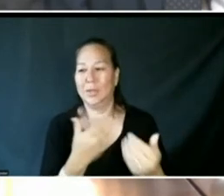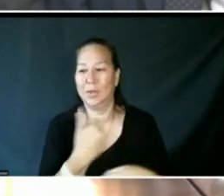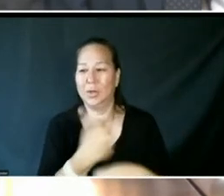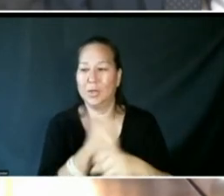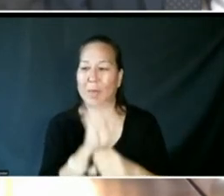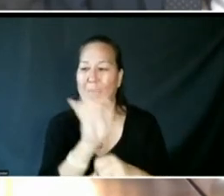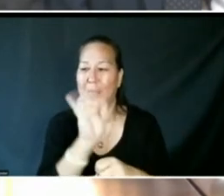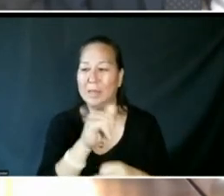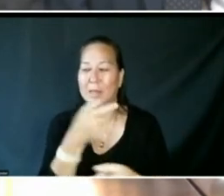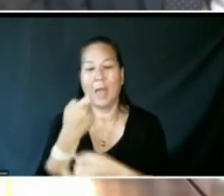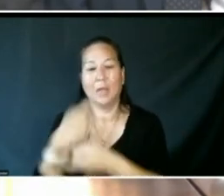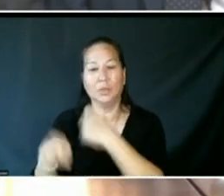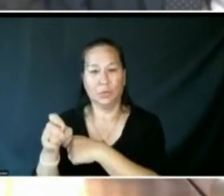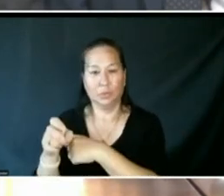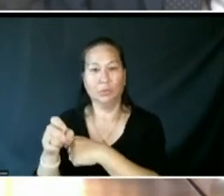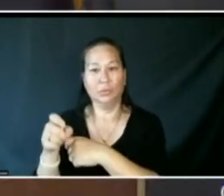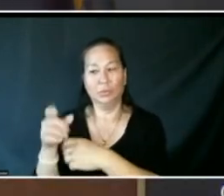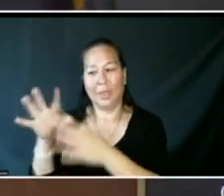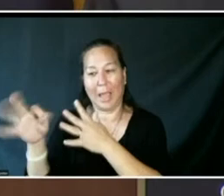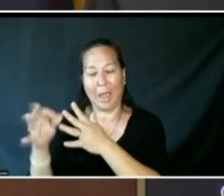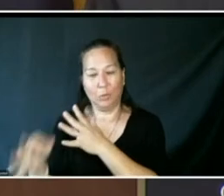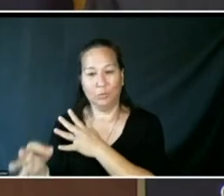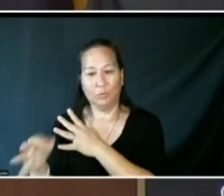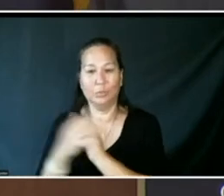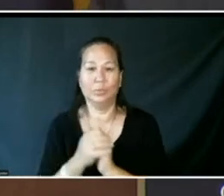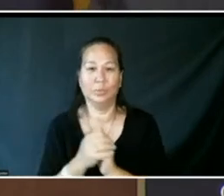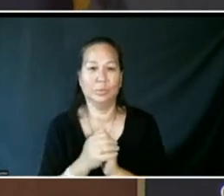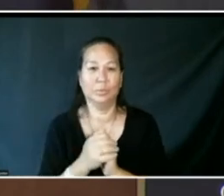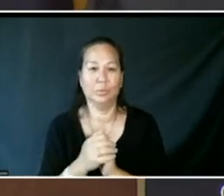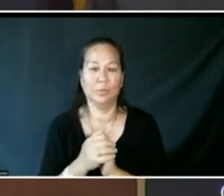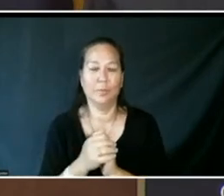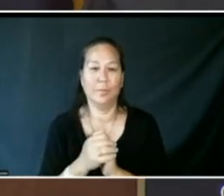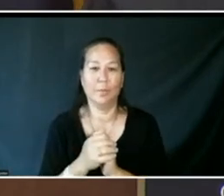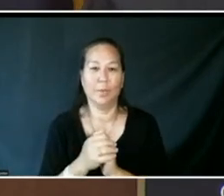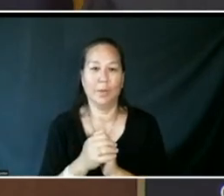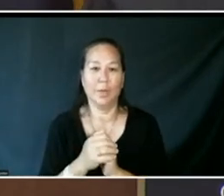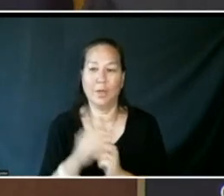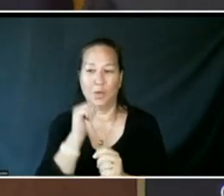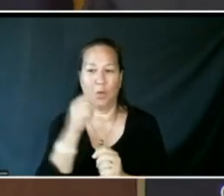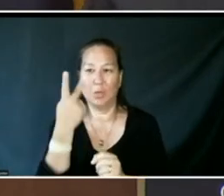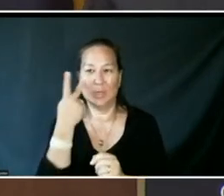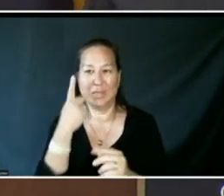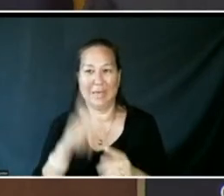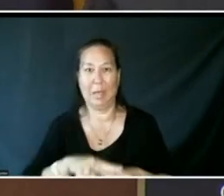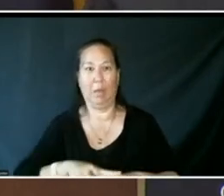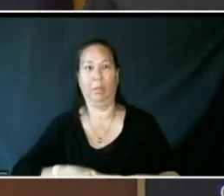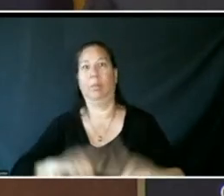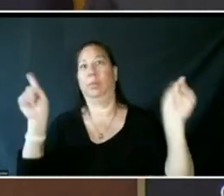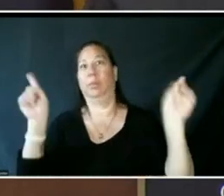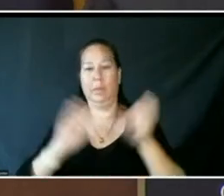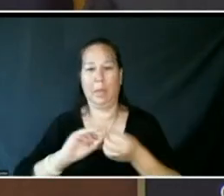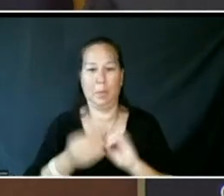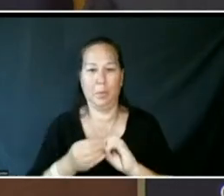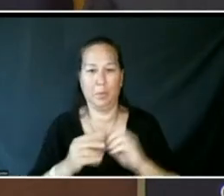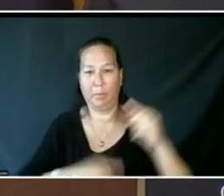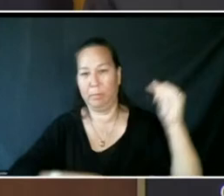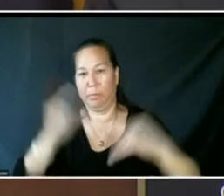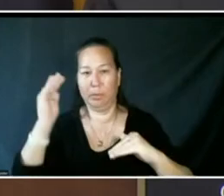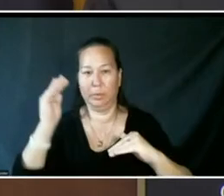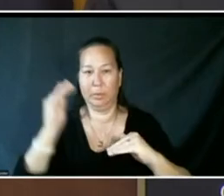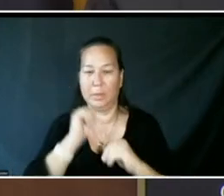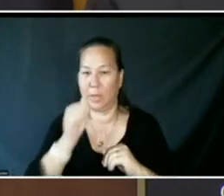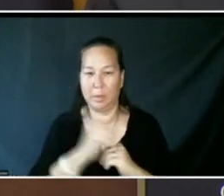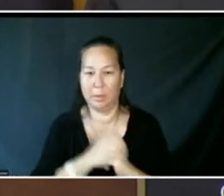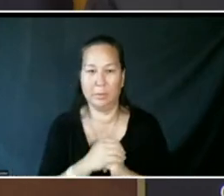was true. Now, I understand that when you reviewed these tapes and did the analysis, it disproved